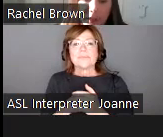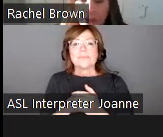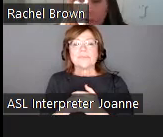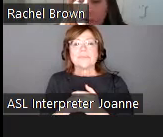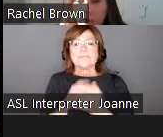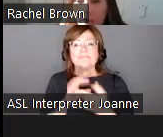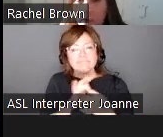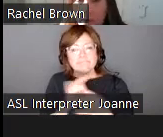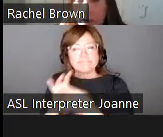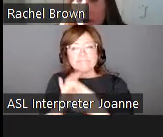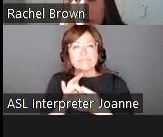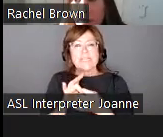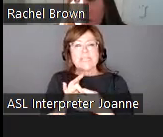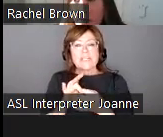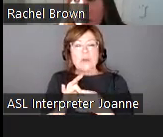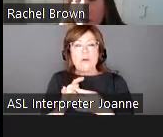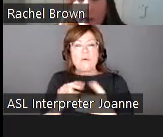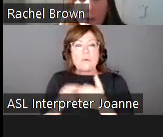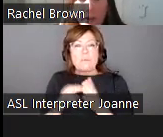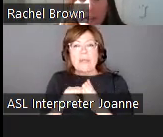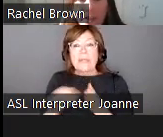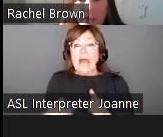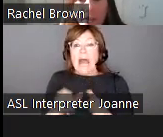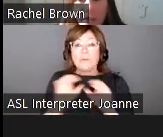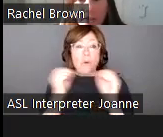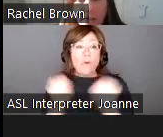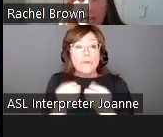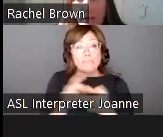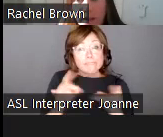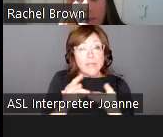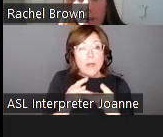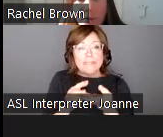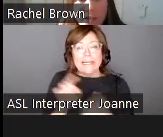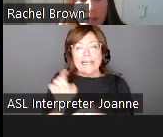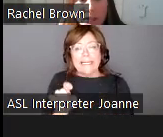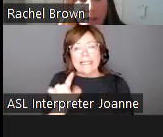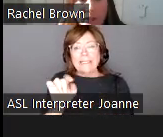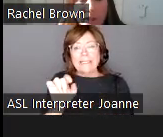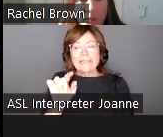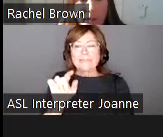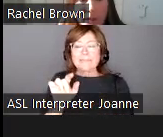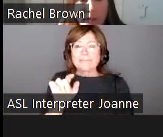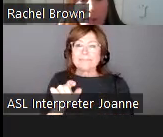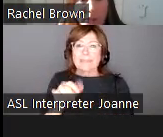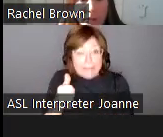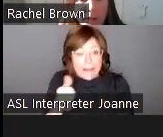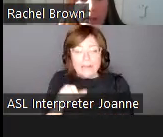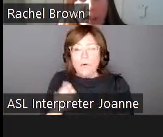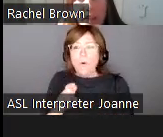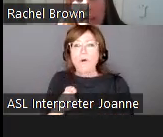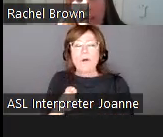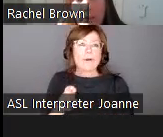follow, like, or tag or comment on other organizations' posts that you like or that are relevant to